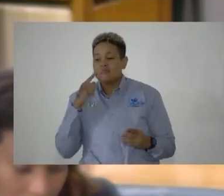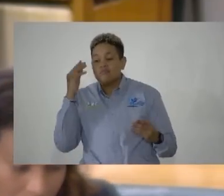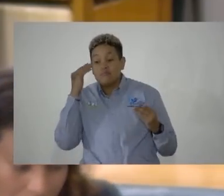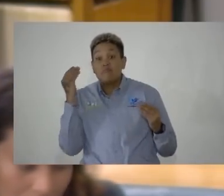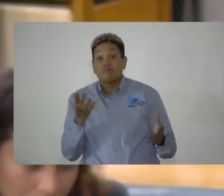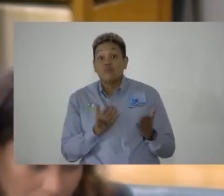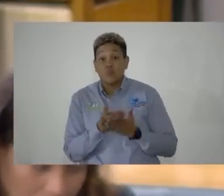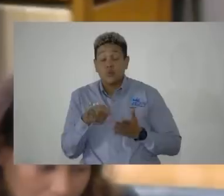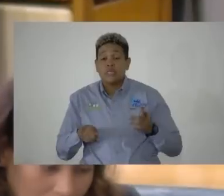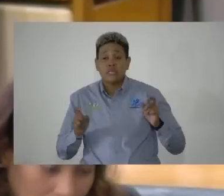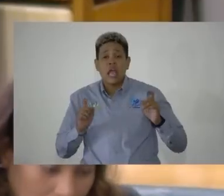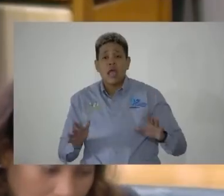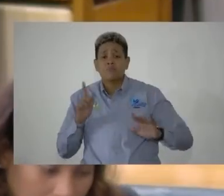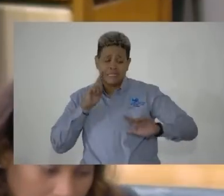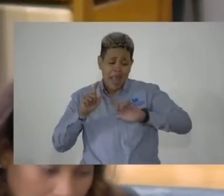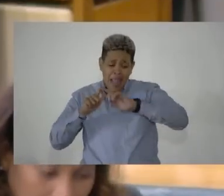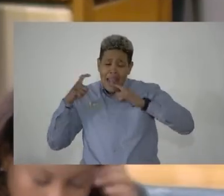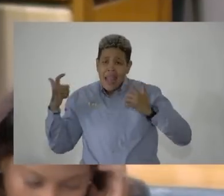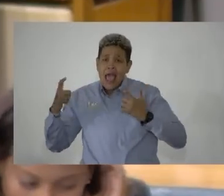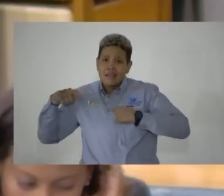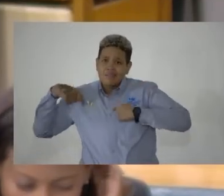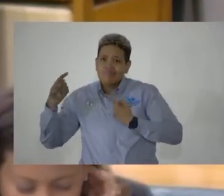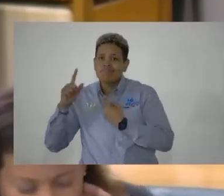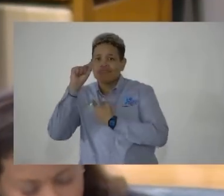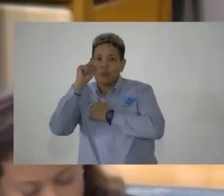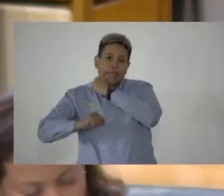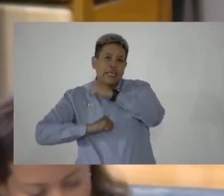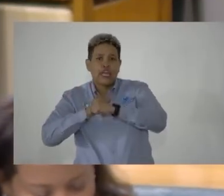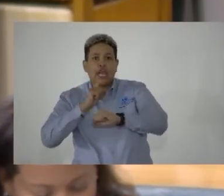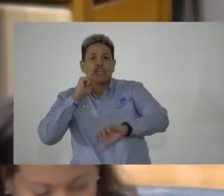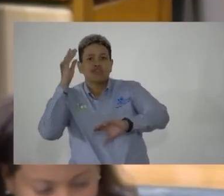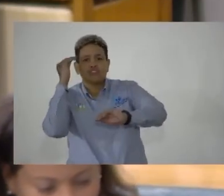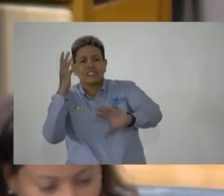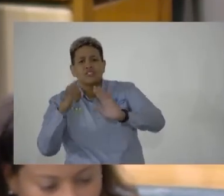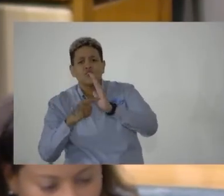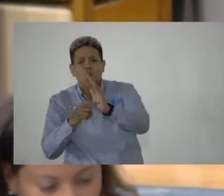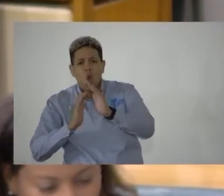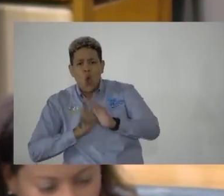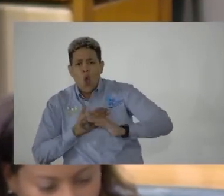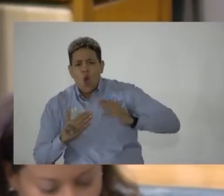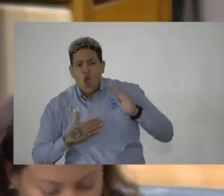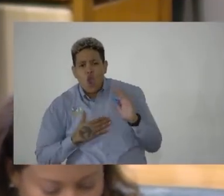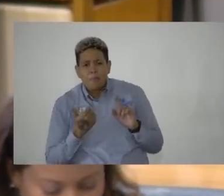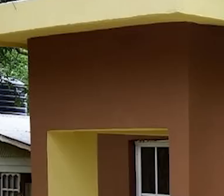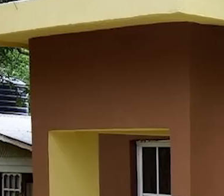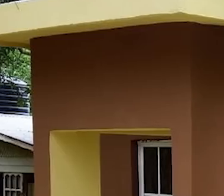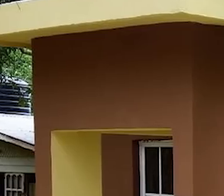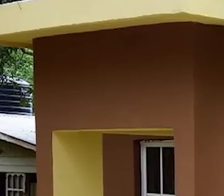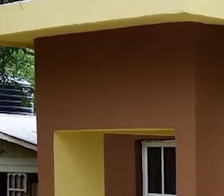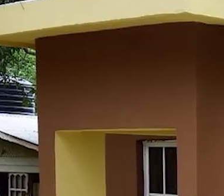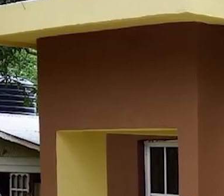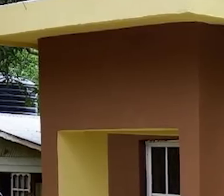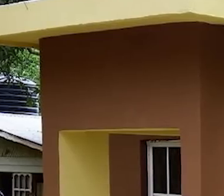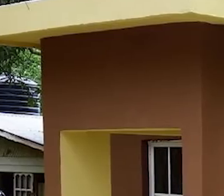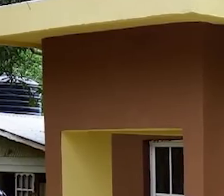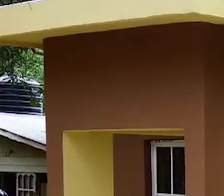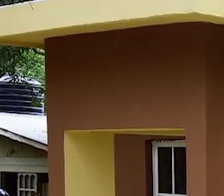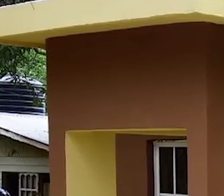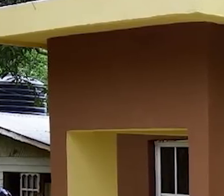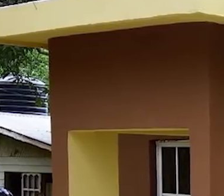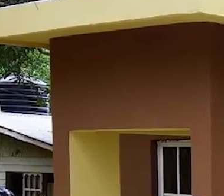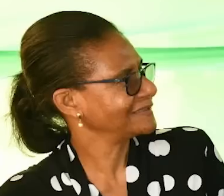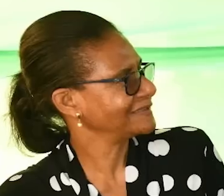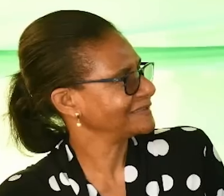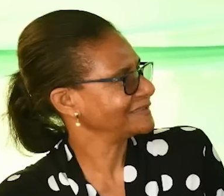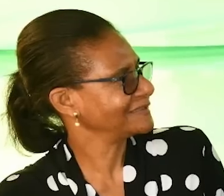by this administration. That's the largest in two decades. Senator Fitzhenle also made note of the 137 houses